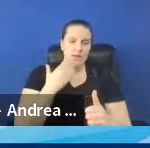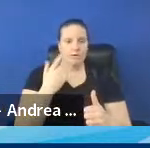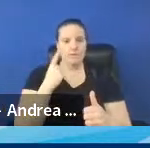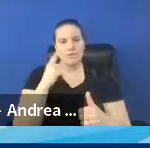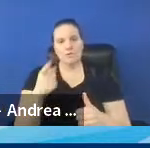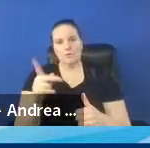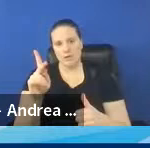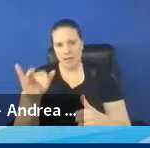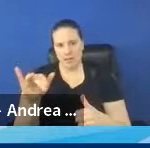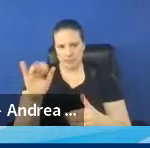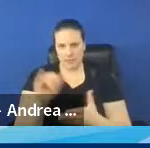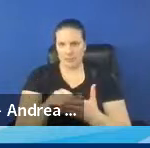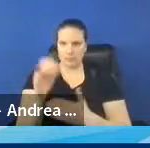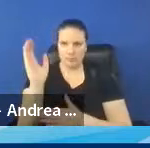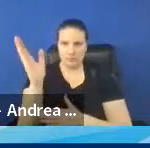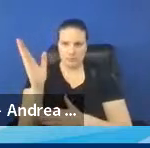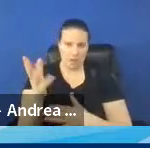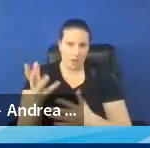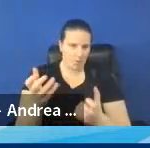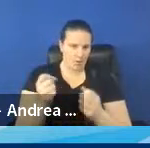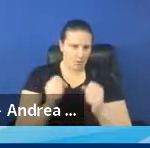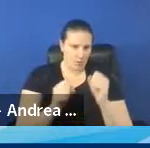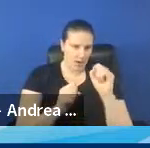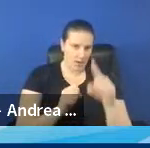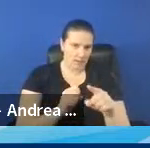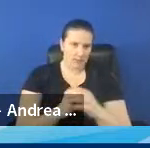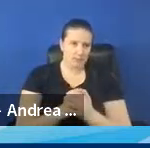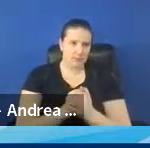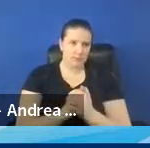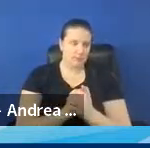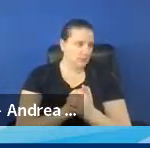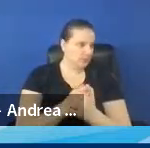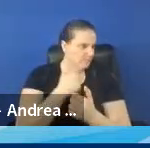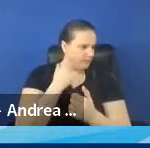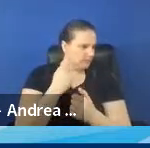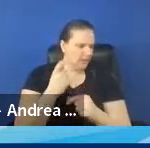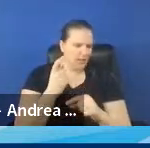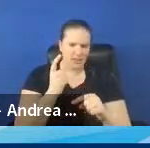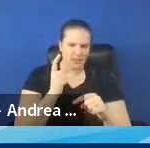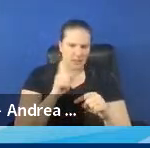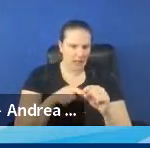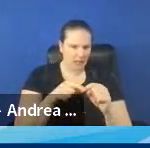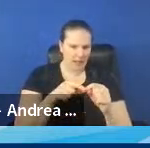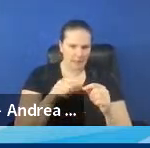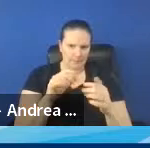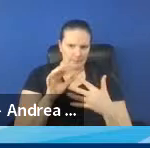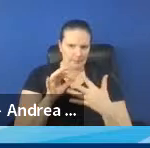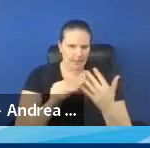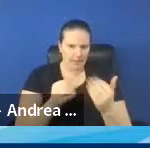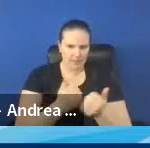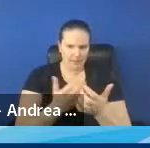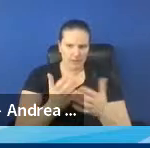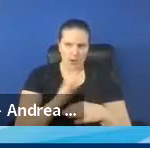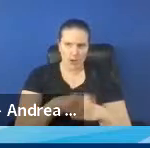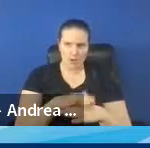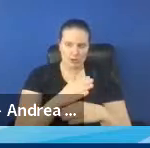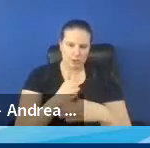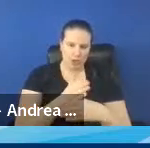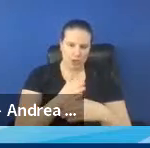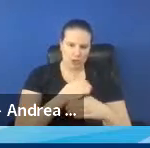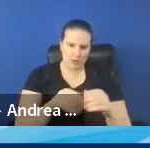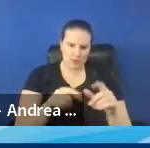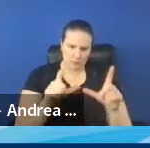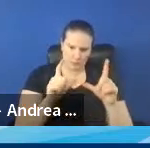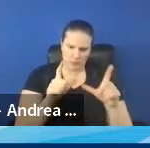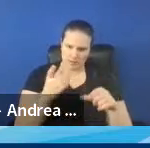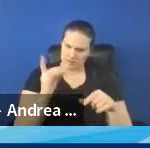the presentation. I just wanted to ask, because I can't exactly pick out everything on what's being shared on the screen, but